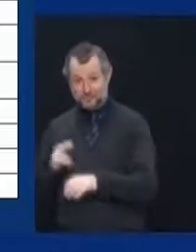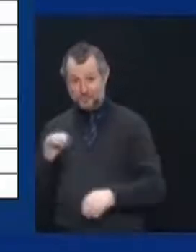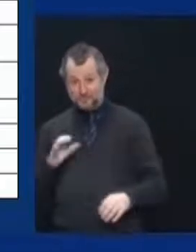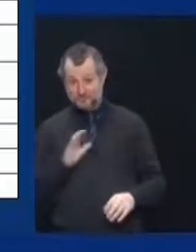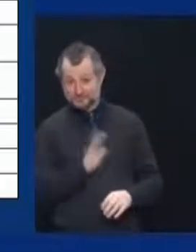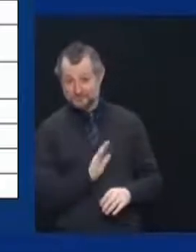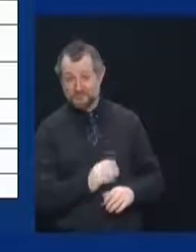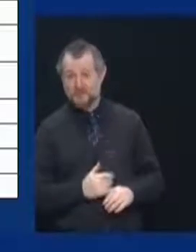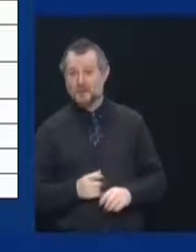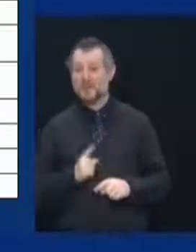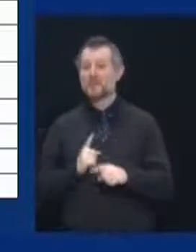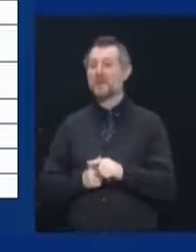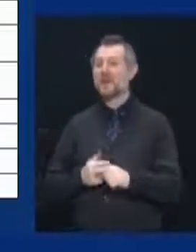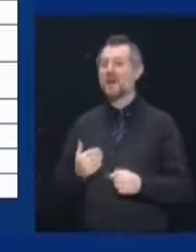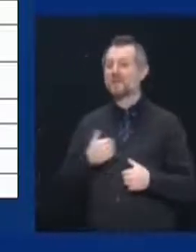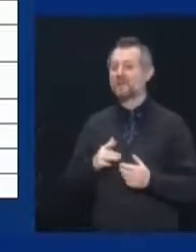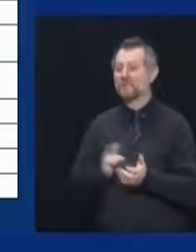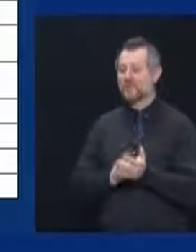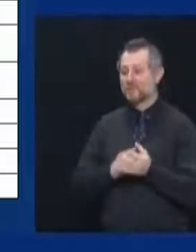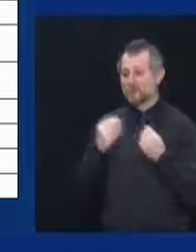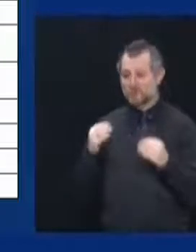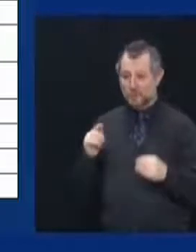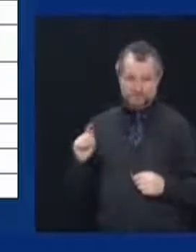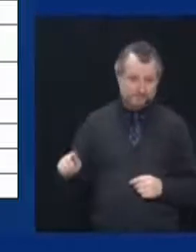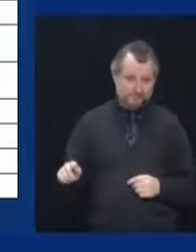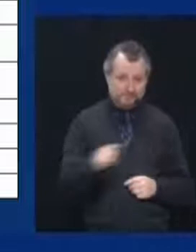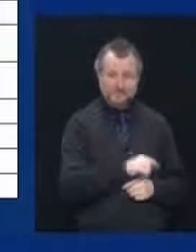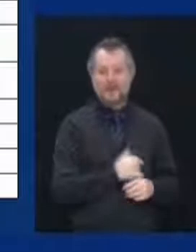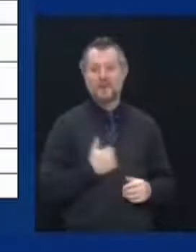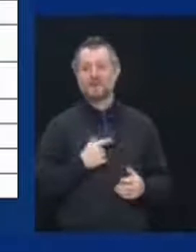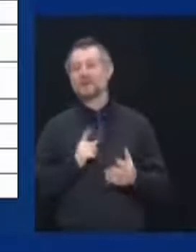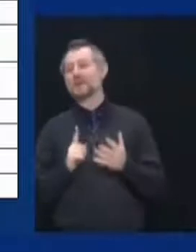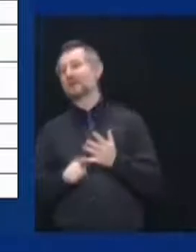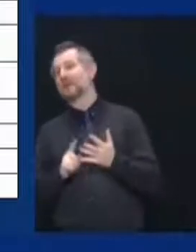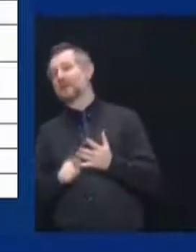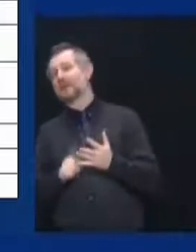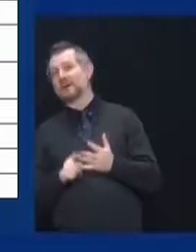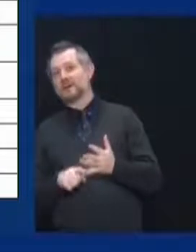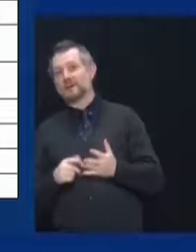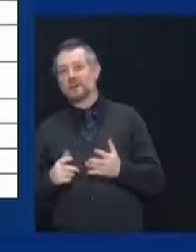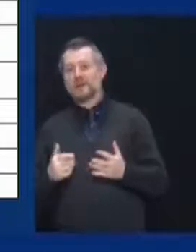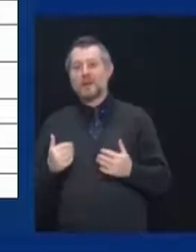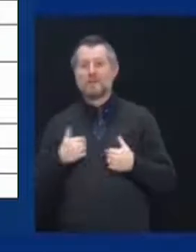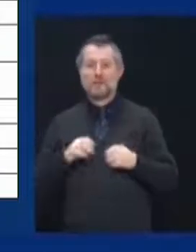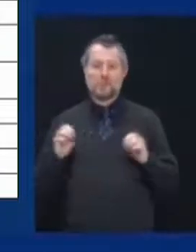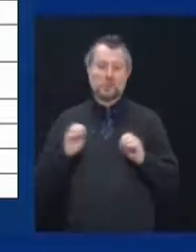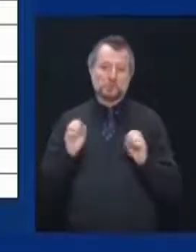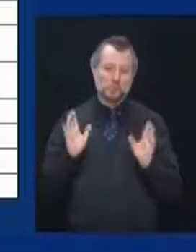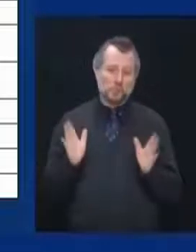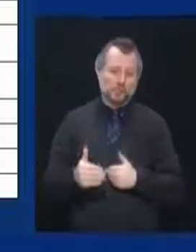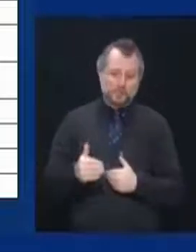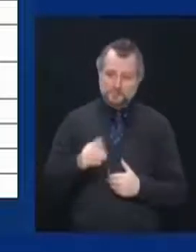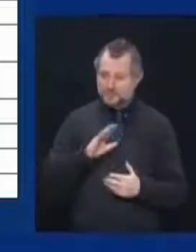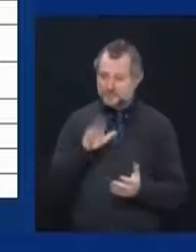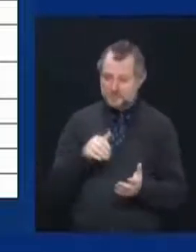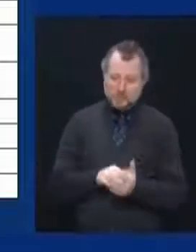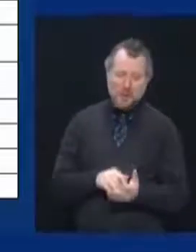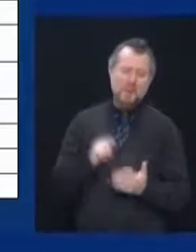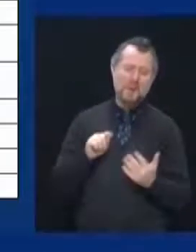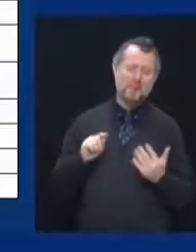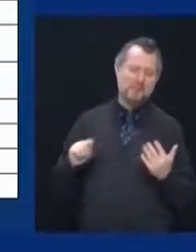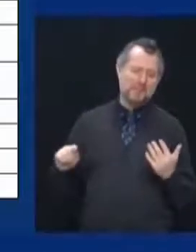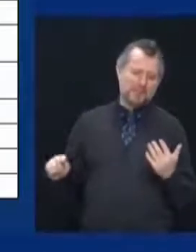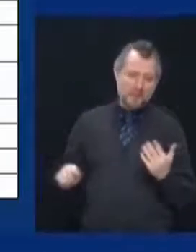And then you have pharmacies, and then you have ambulatory centers, right? The mayor